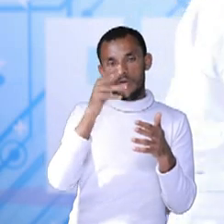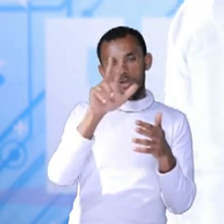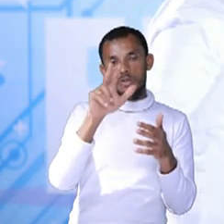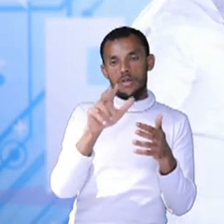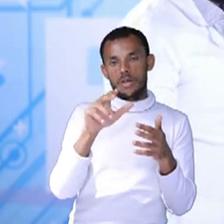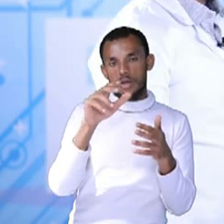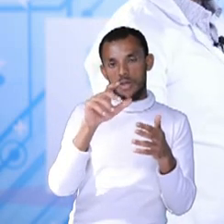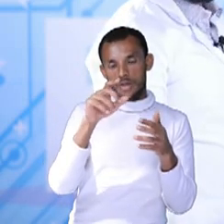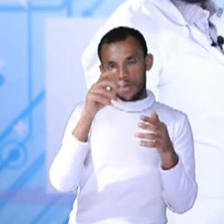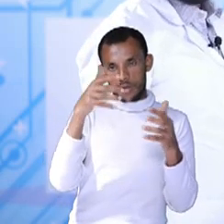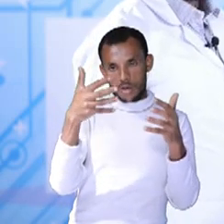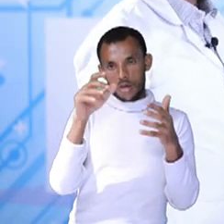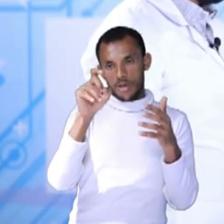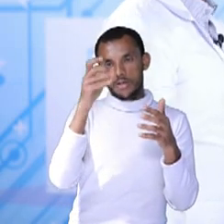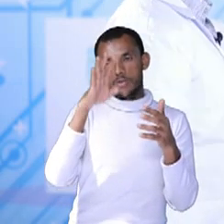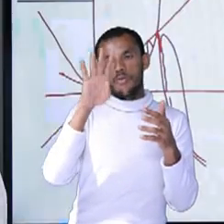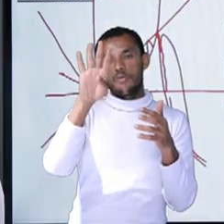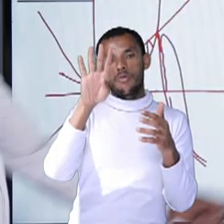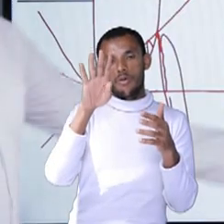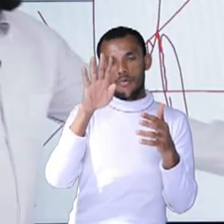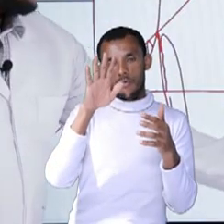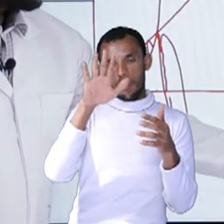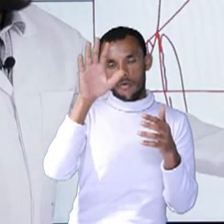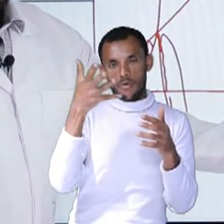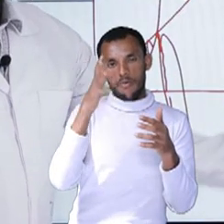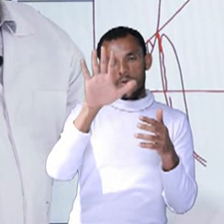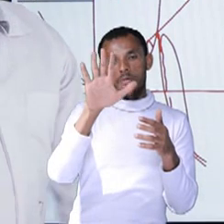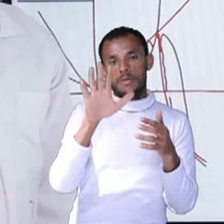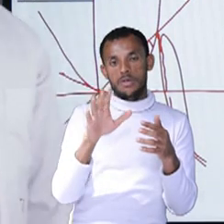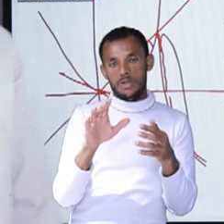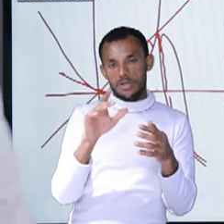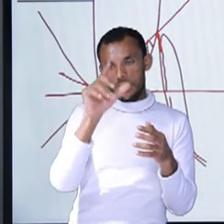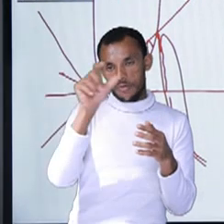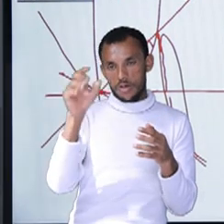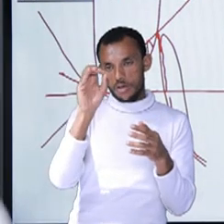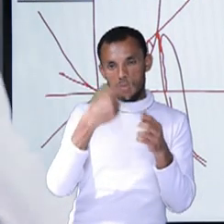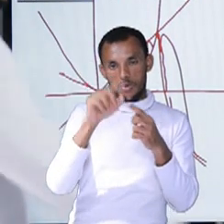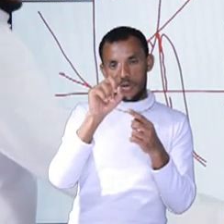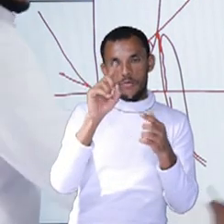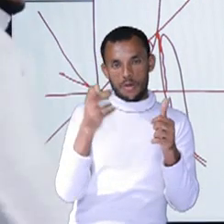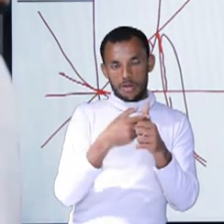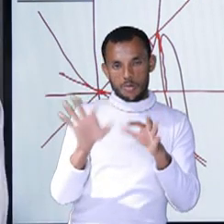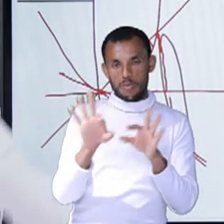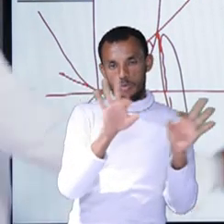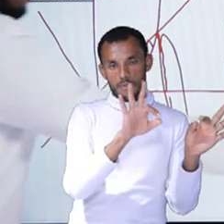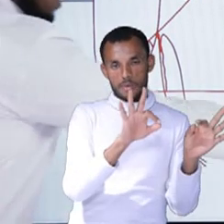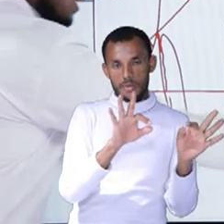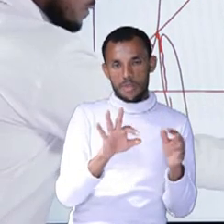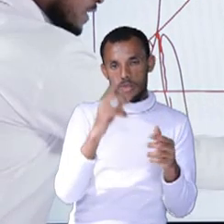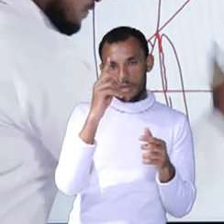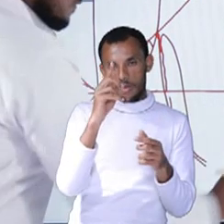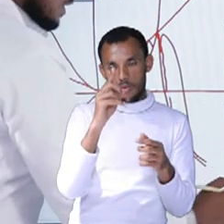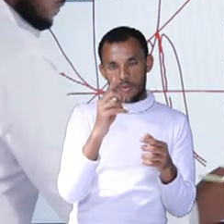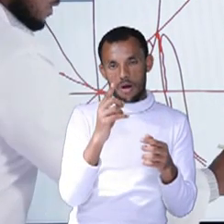power of 4 is this, x to the power of 5 over 5 on the interval 0 to 1. So first put